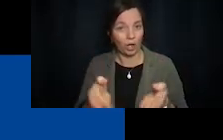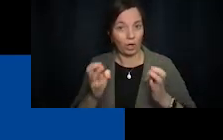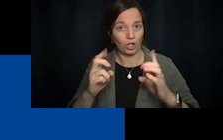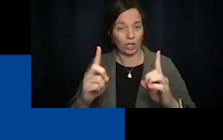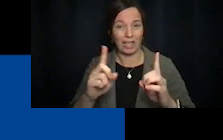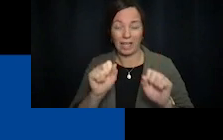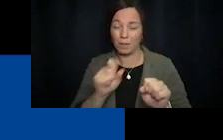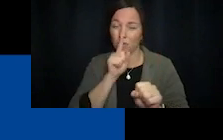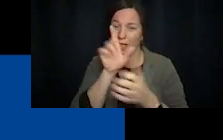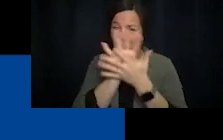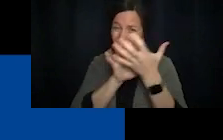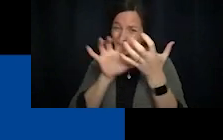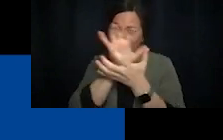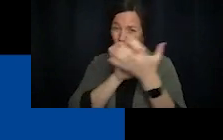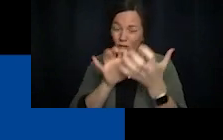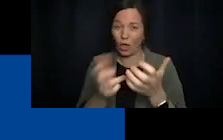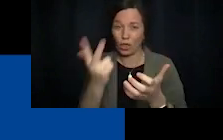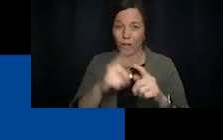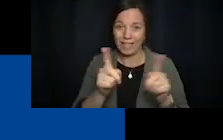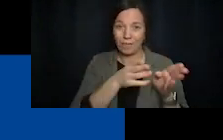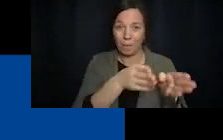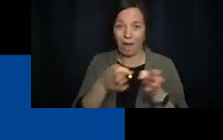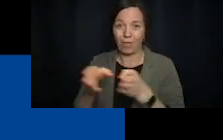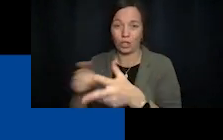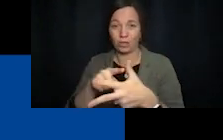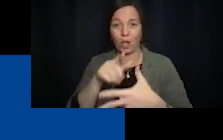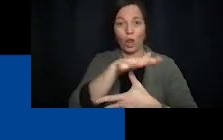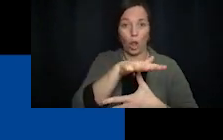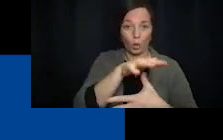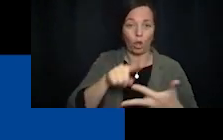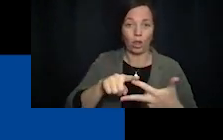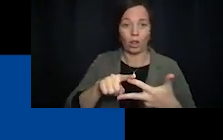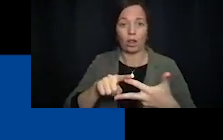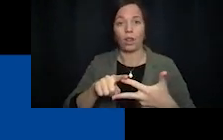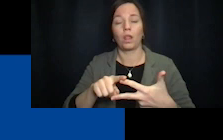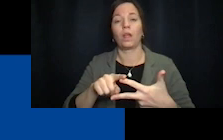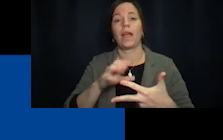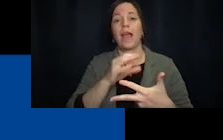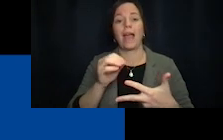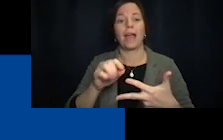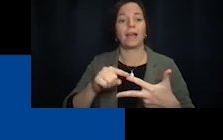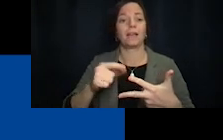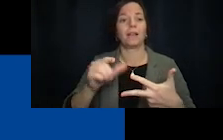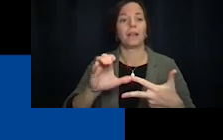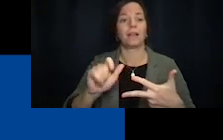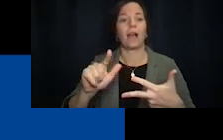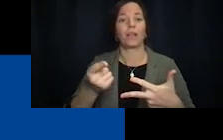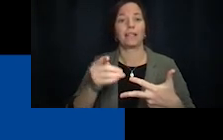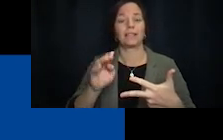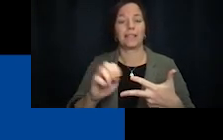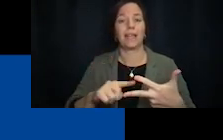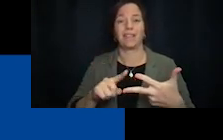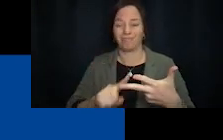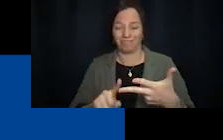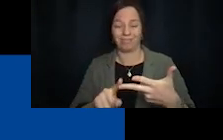very confusing because there are three different patterns, a local pattern, the CSU GE Breath, and iGETSE, and they all have different